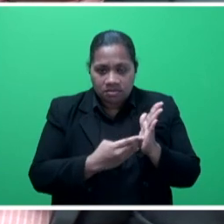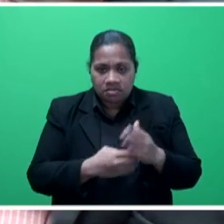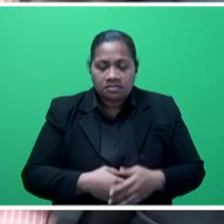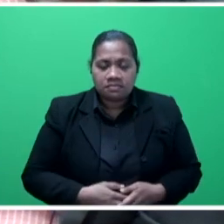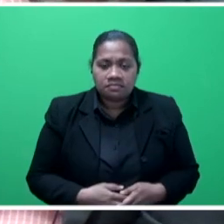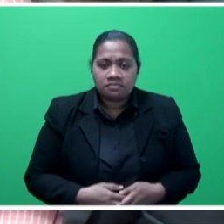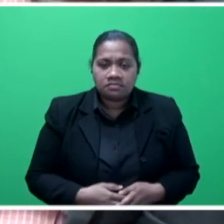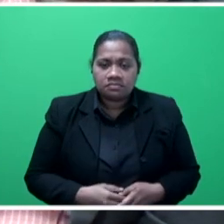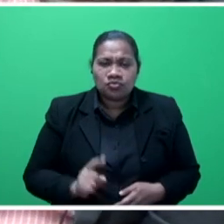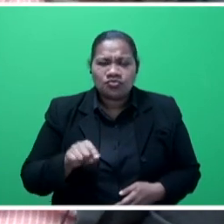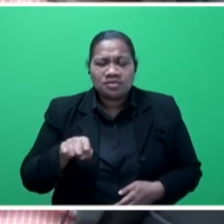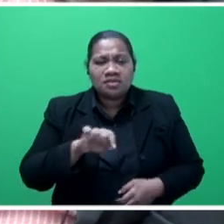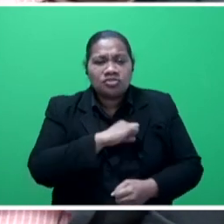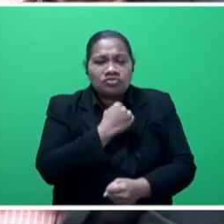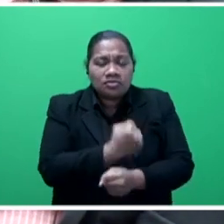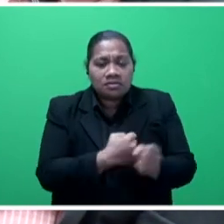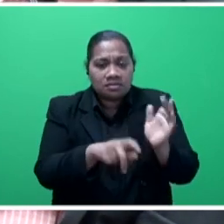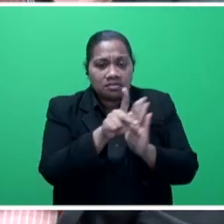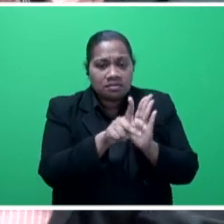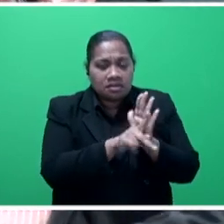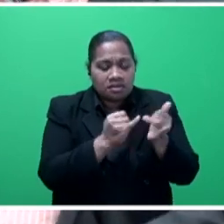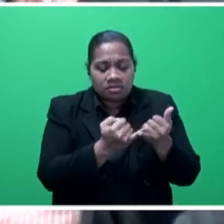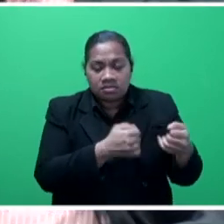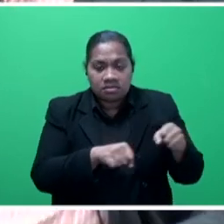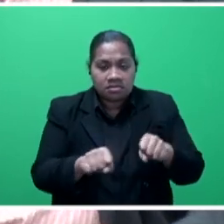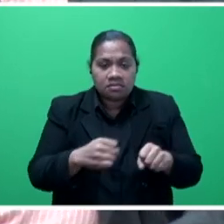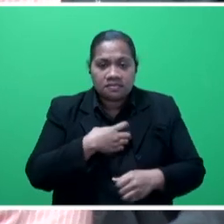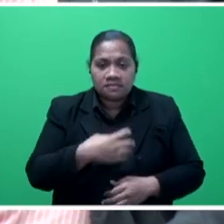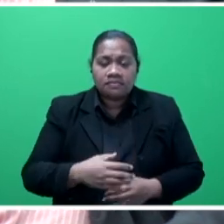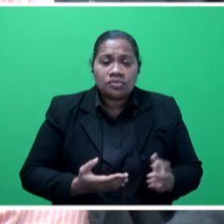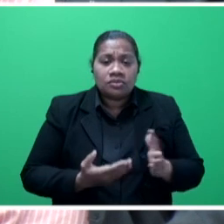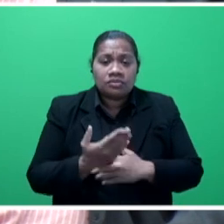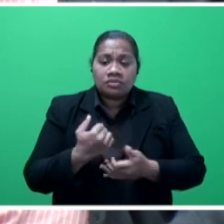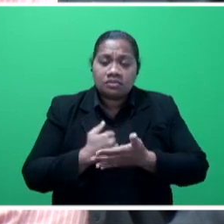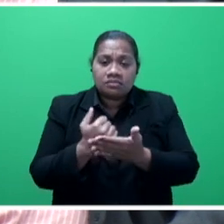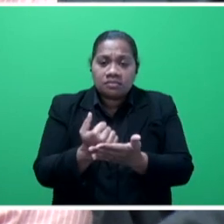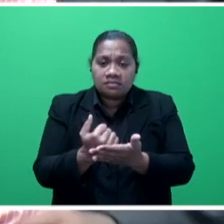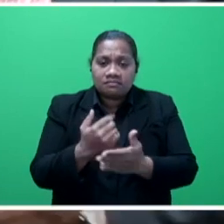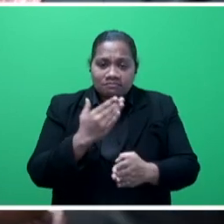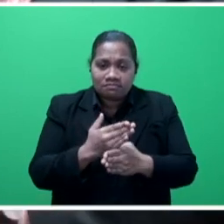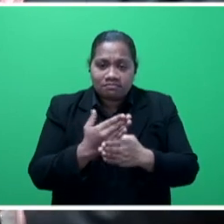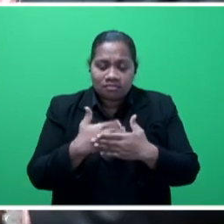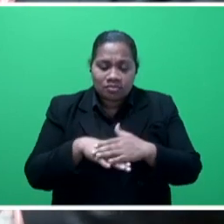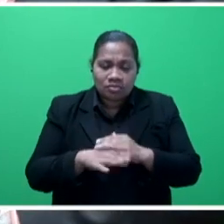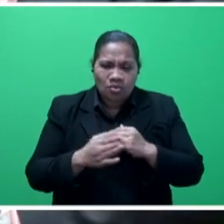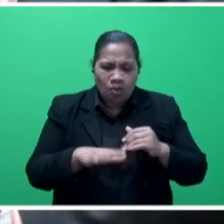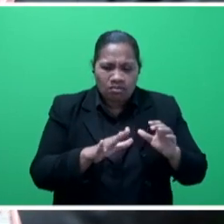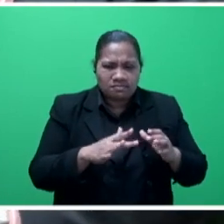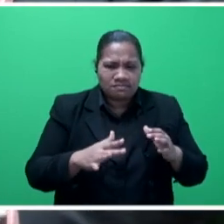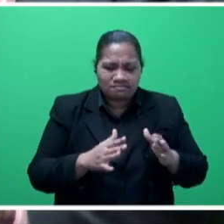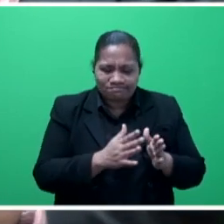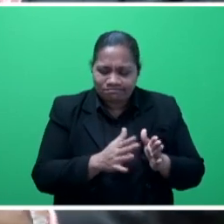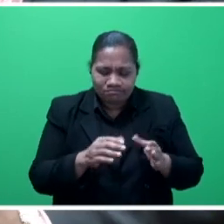and strengthens our policies and strategies further through supportive initiatives in all sectors of our economy.